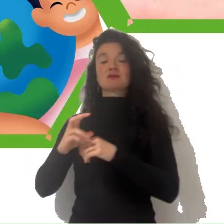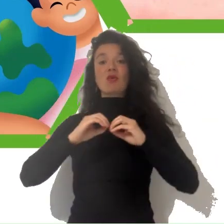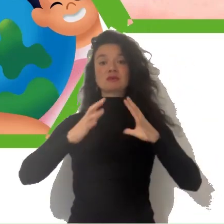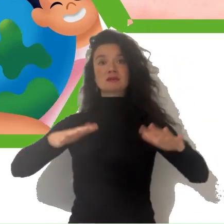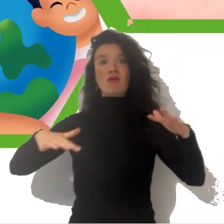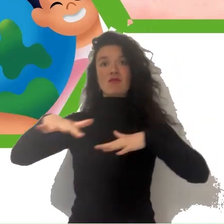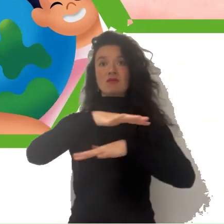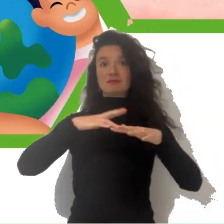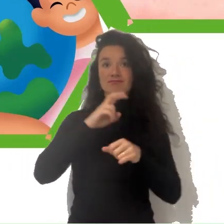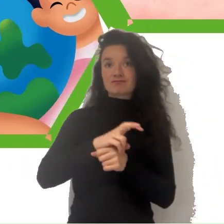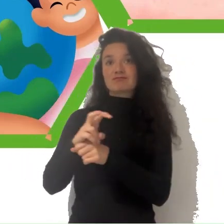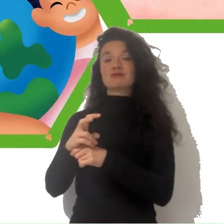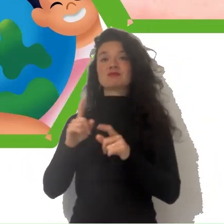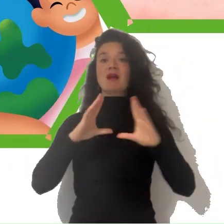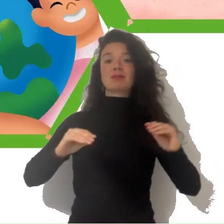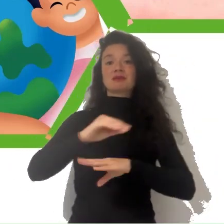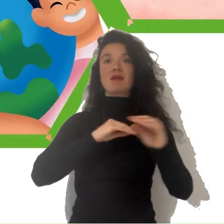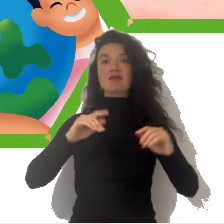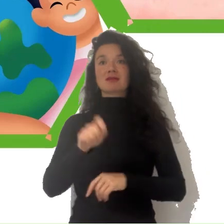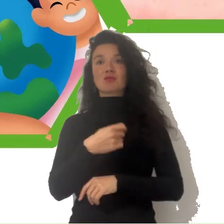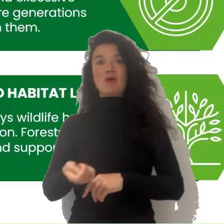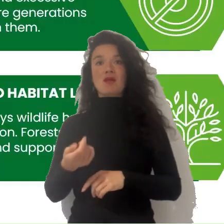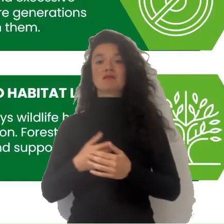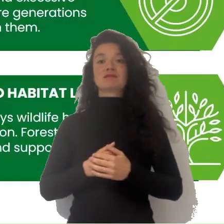just scientists or governments.